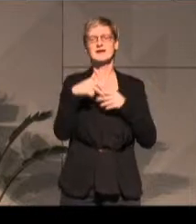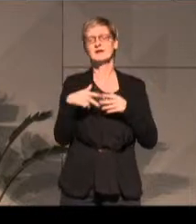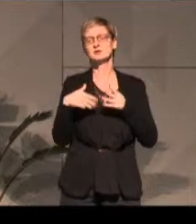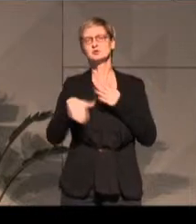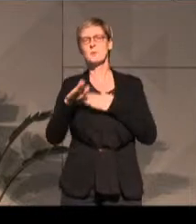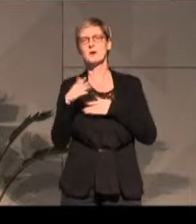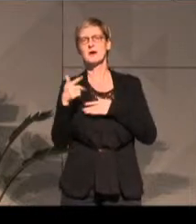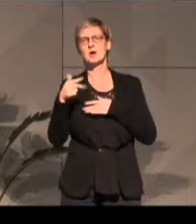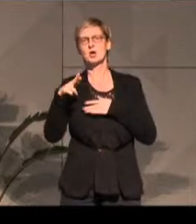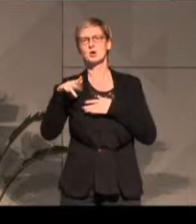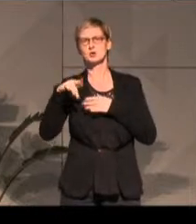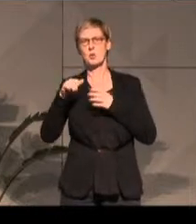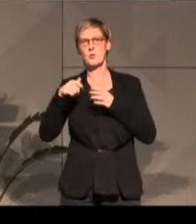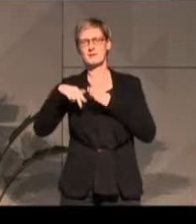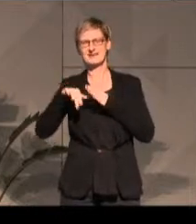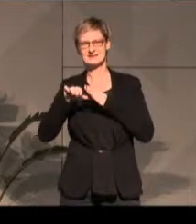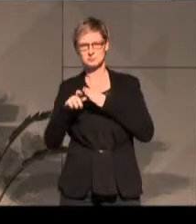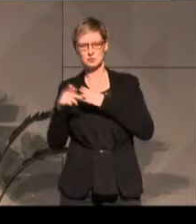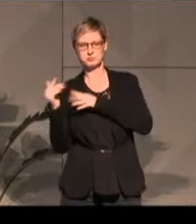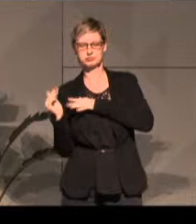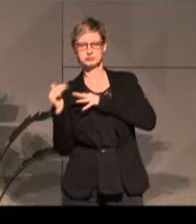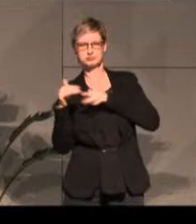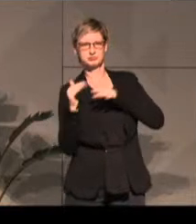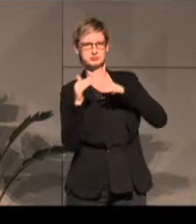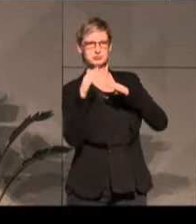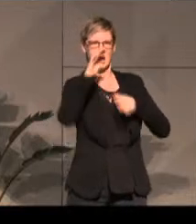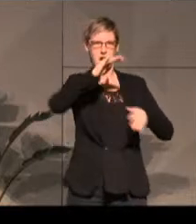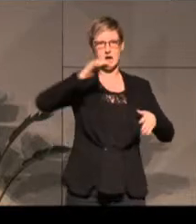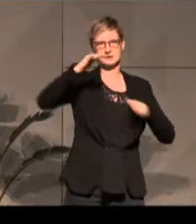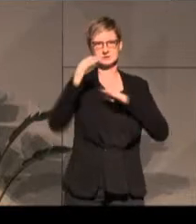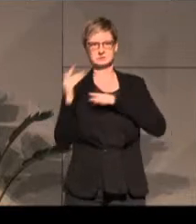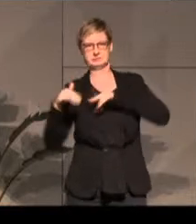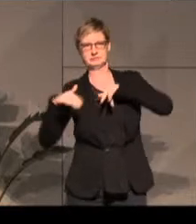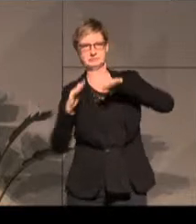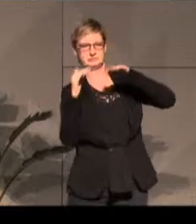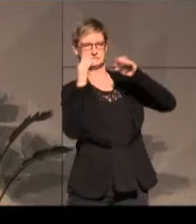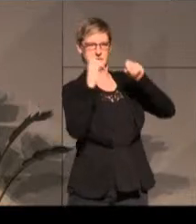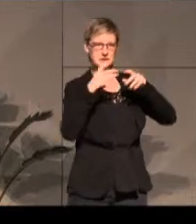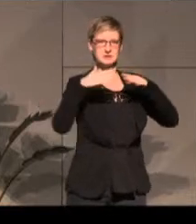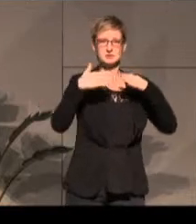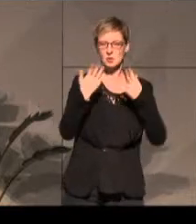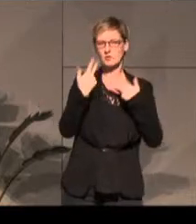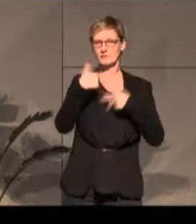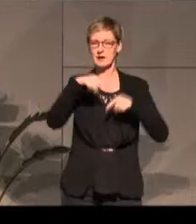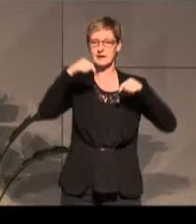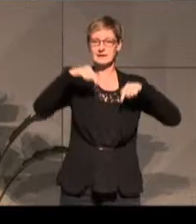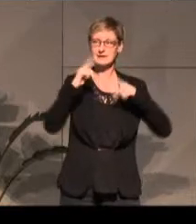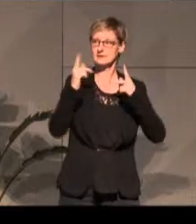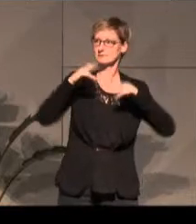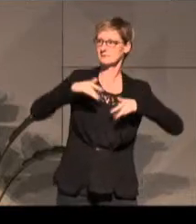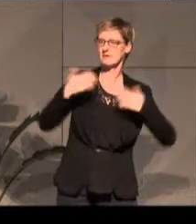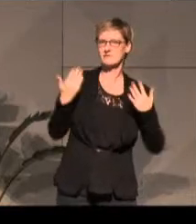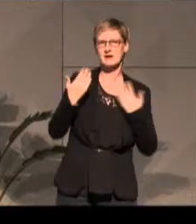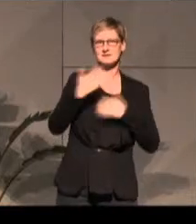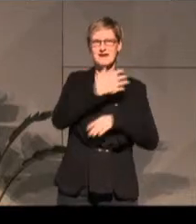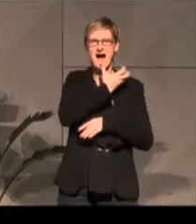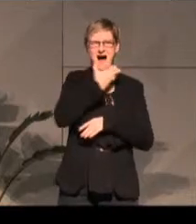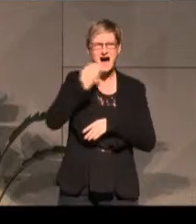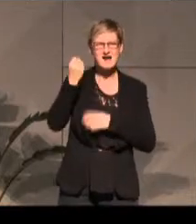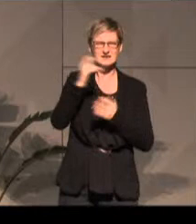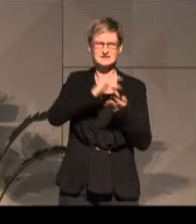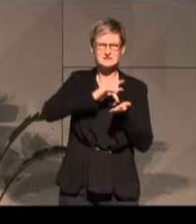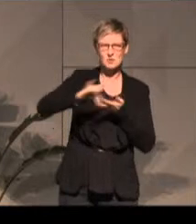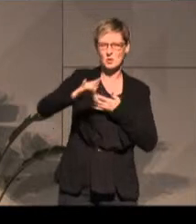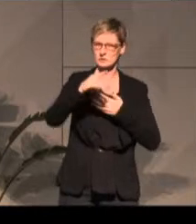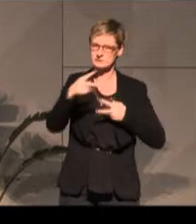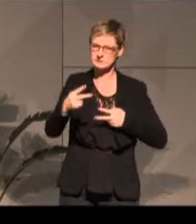that heat comes from the subtropics into the Arctic, and the warm air will pass us, which will lead to very hot